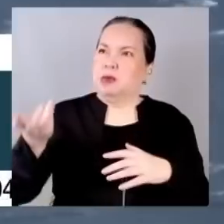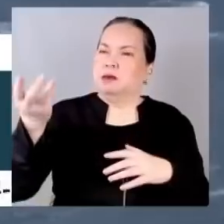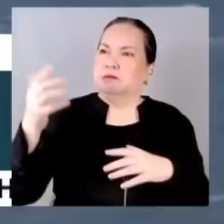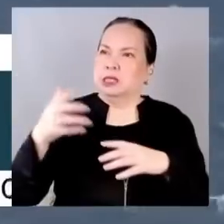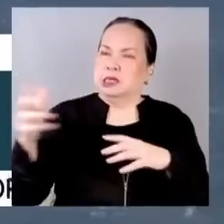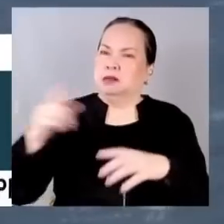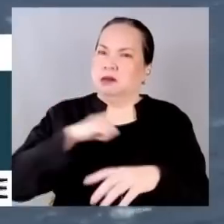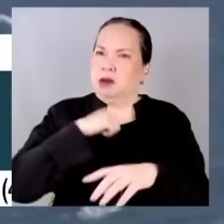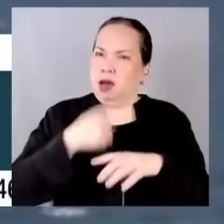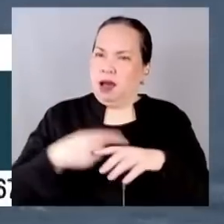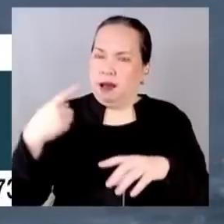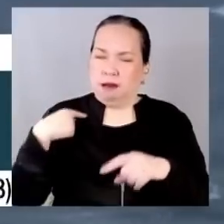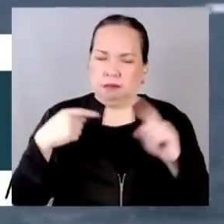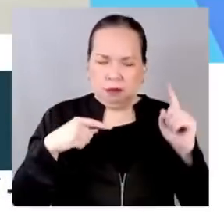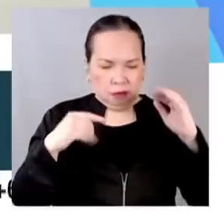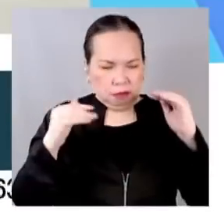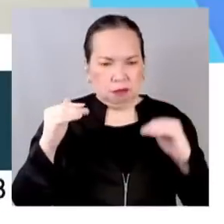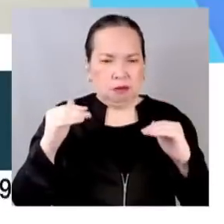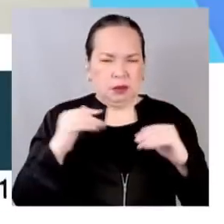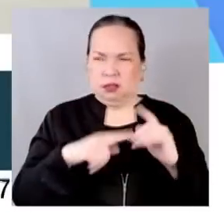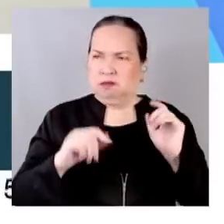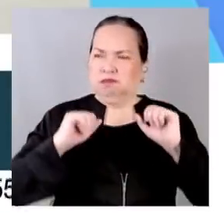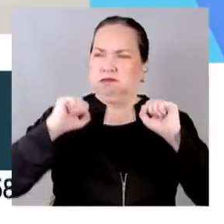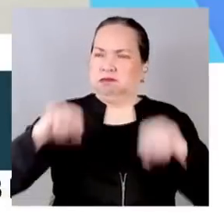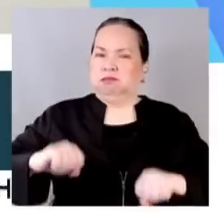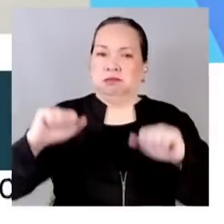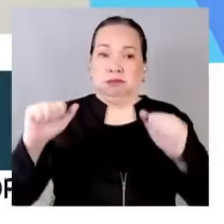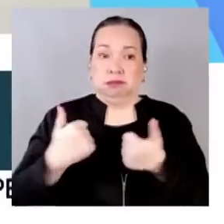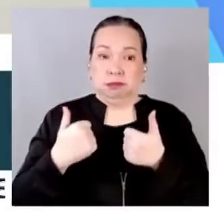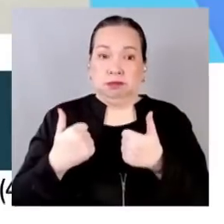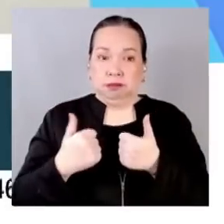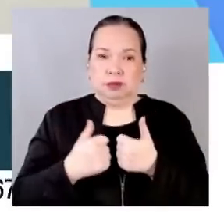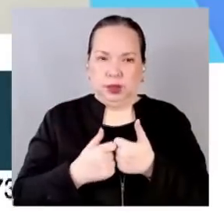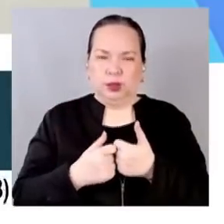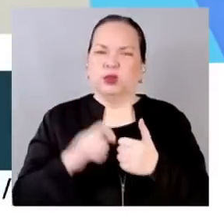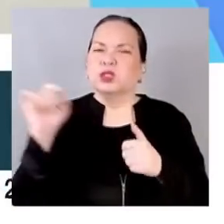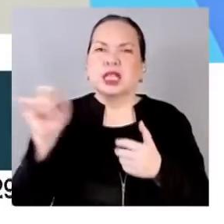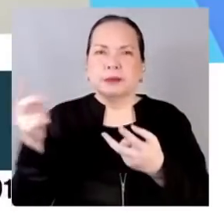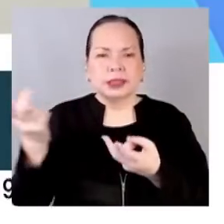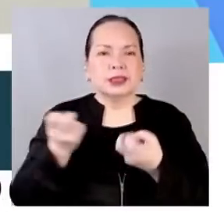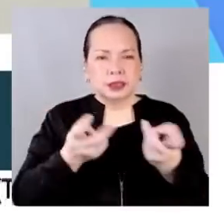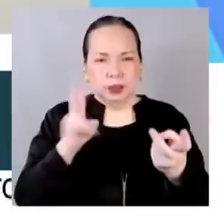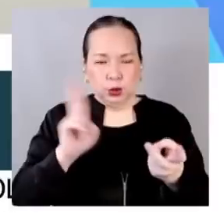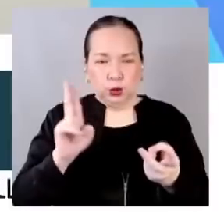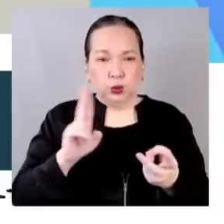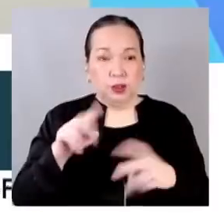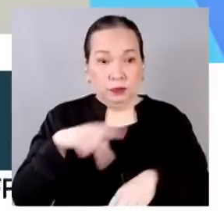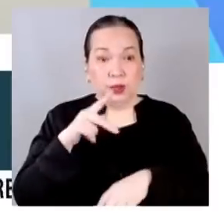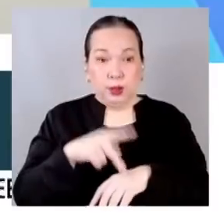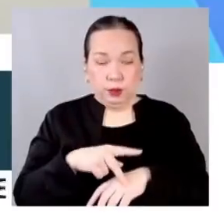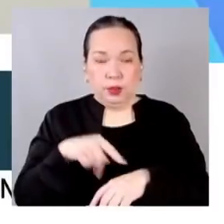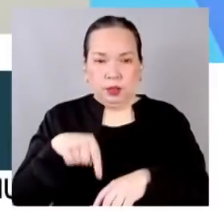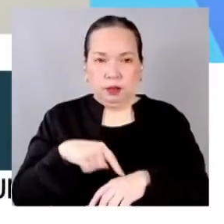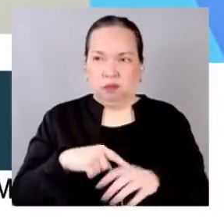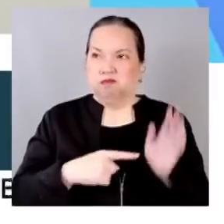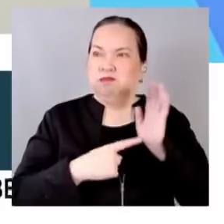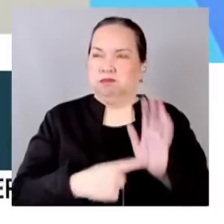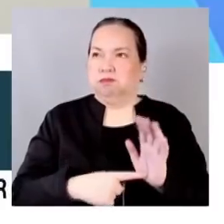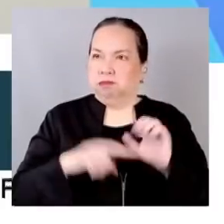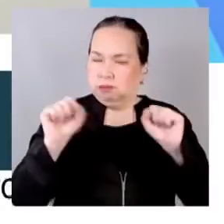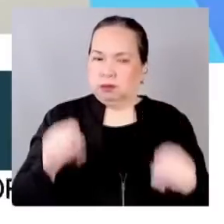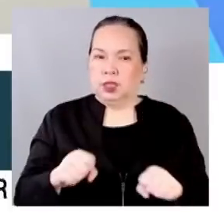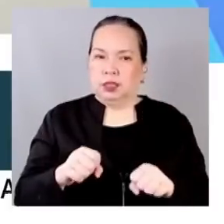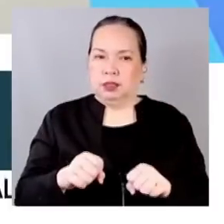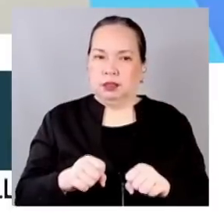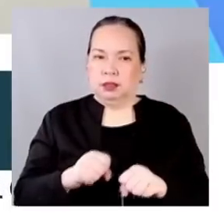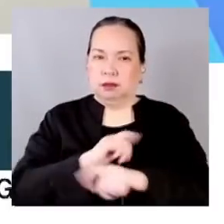powerful, pero hindi kami, it will not be a walk in the park. So yun ang dinedevelop natin, yung credible